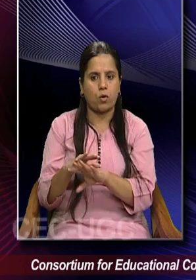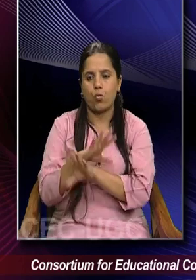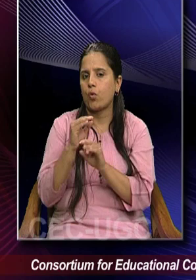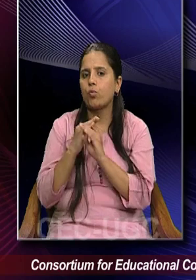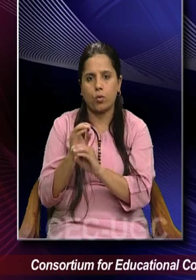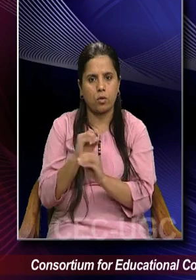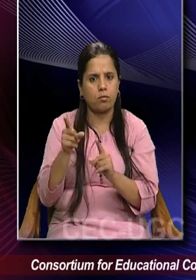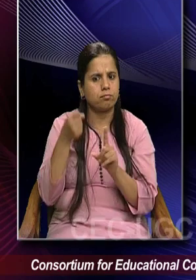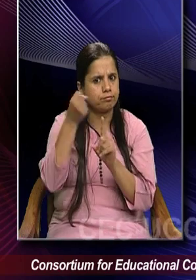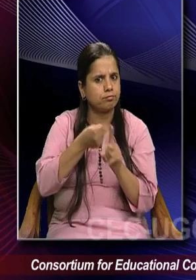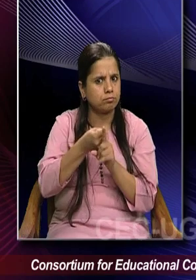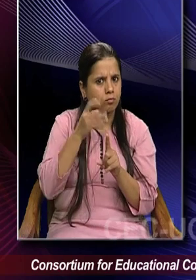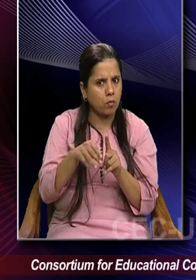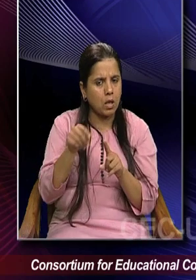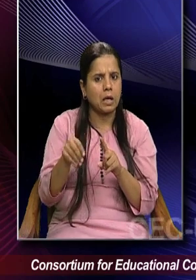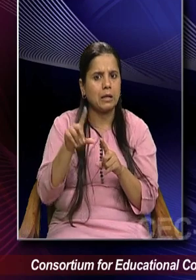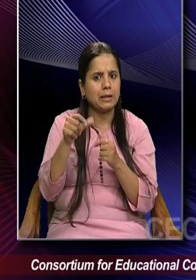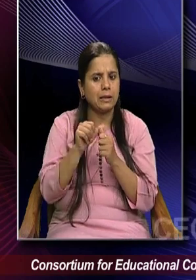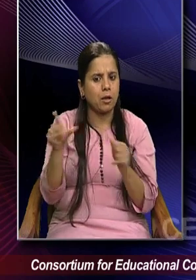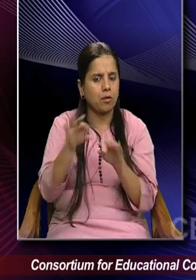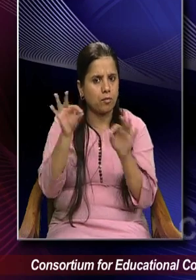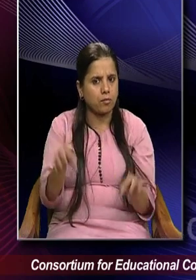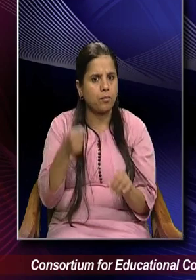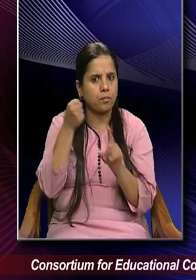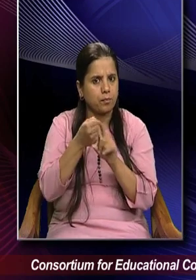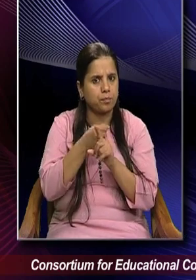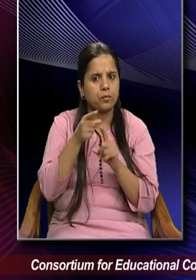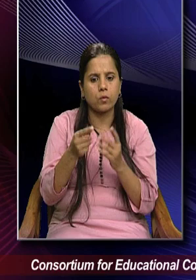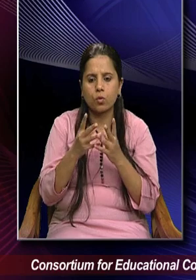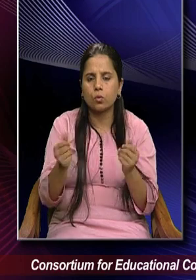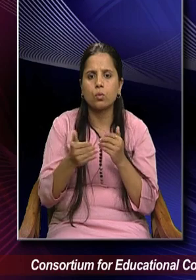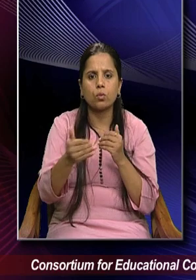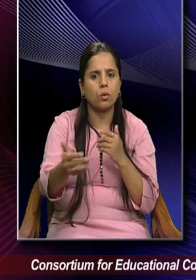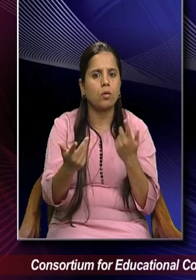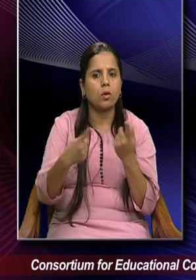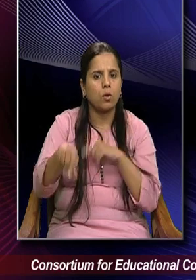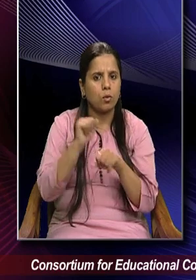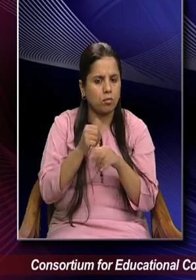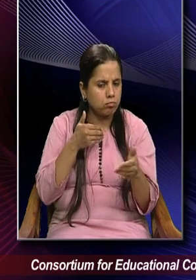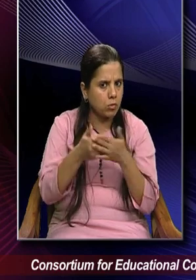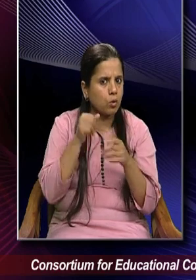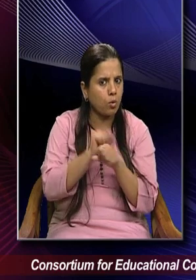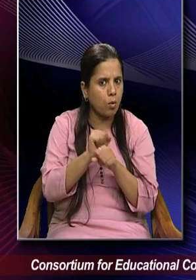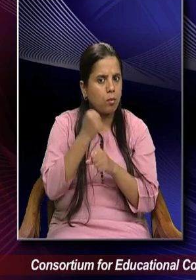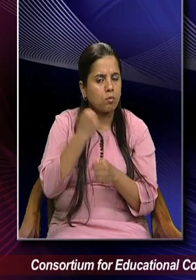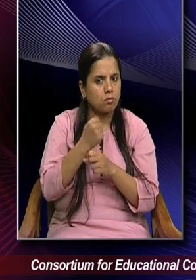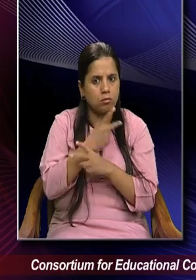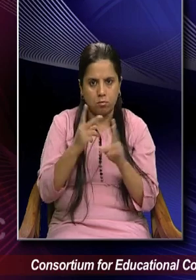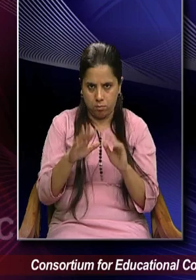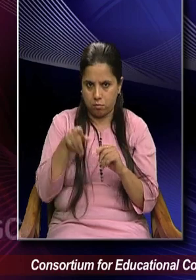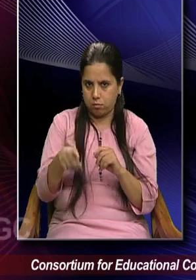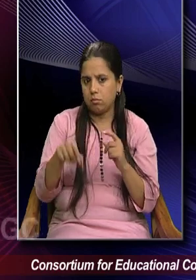They advocate the stronger legal frameworks and durable solutions. They work closely with the government of India and